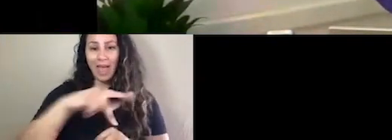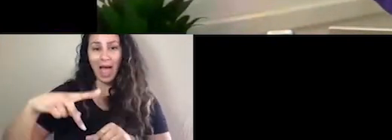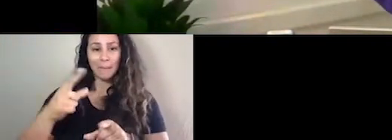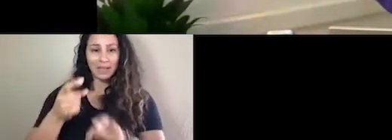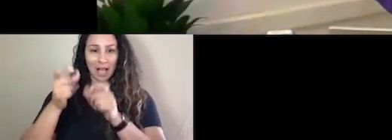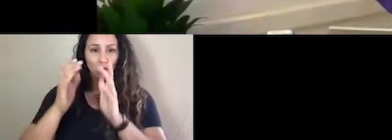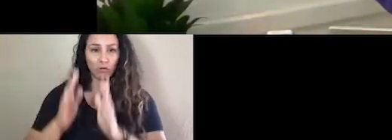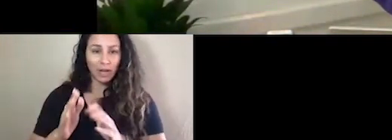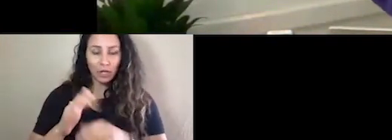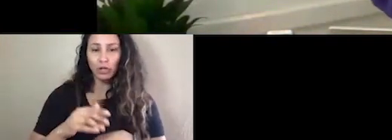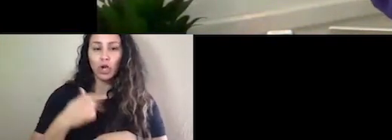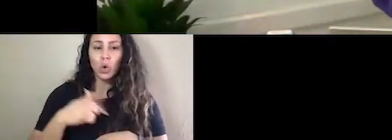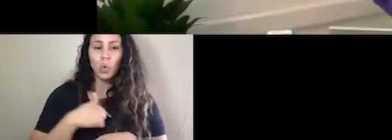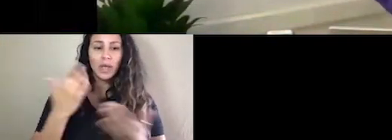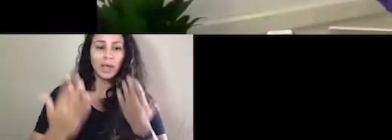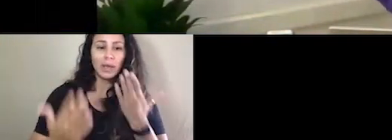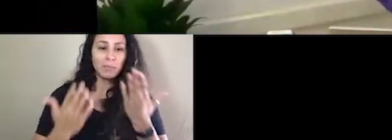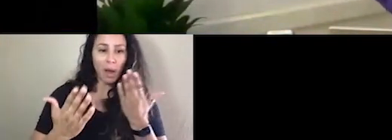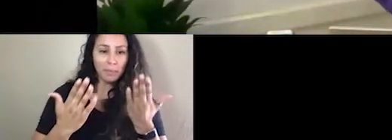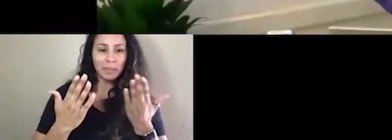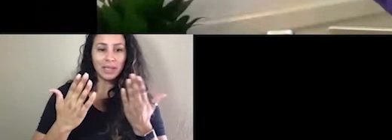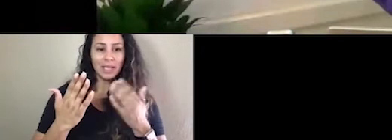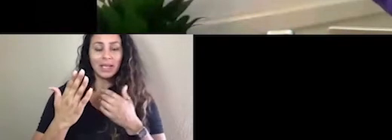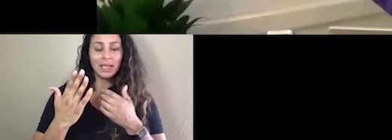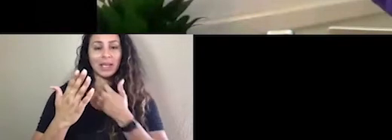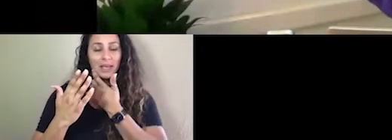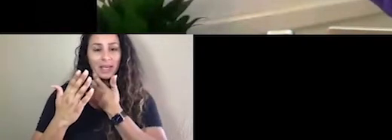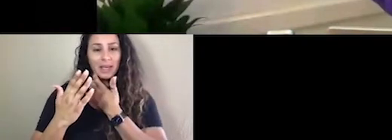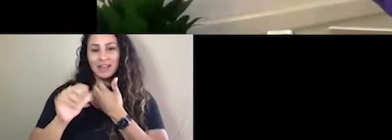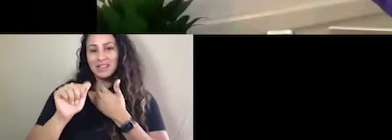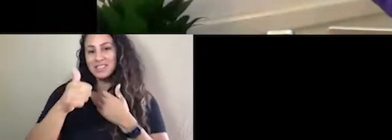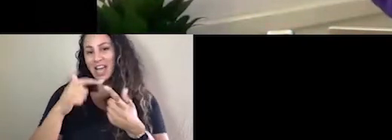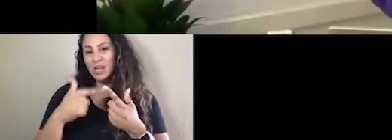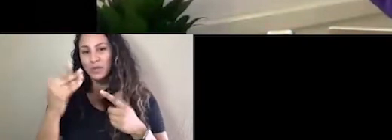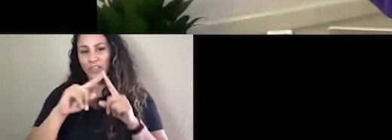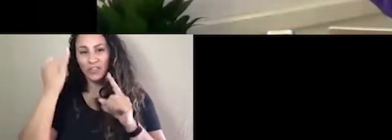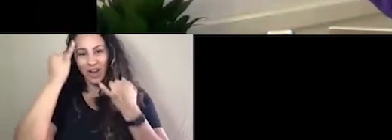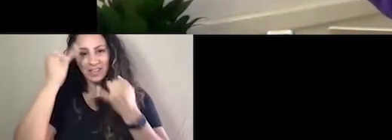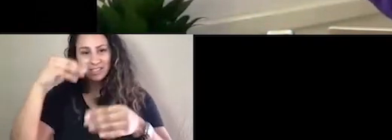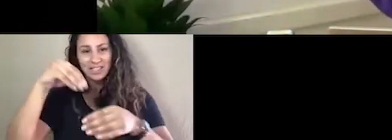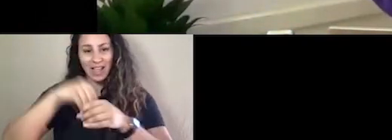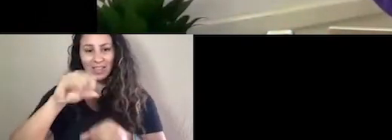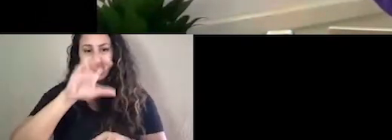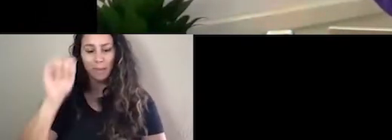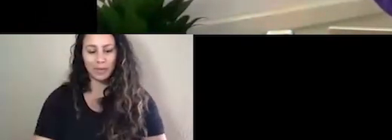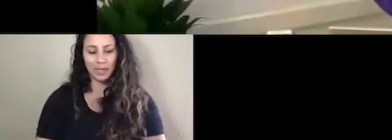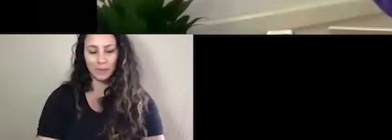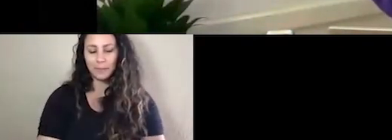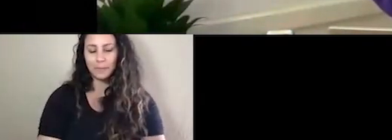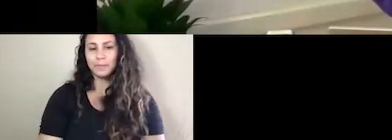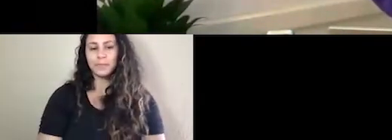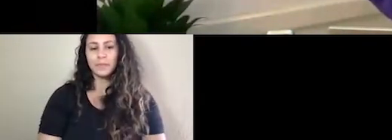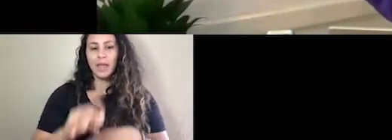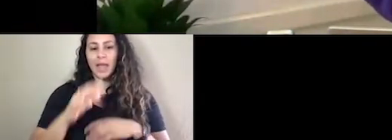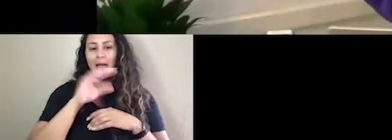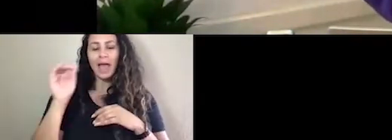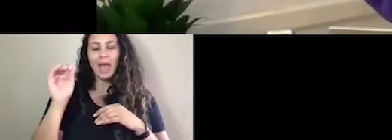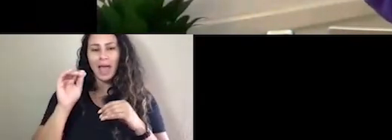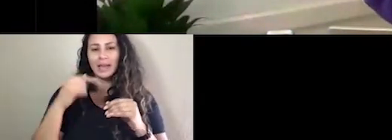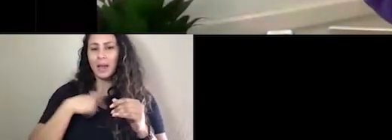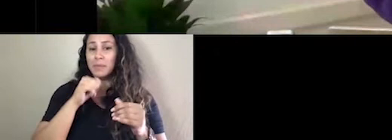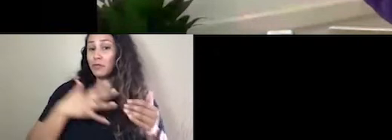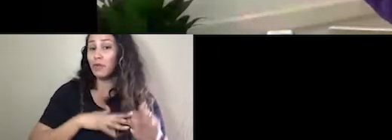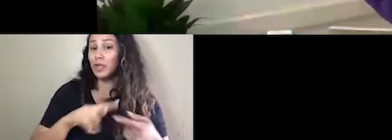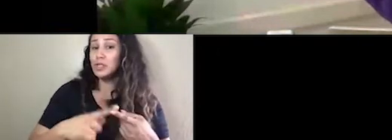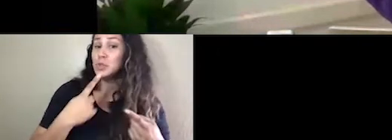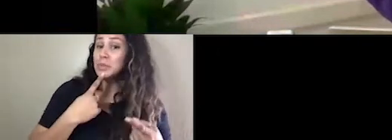sent 10 to 15 ideas that inside the company we had come up with. And I'm not afraid to say that actually a lot of